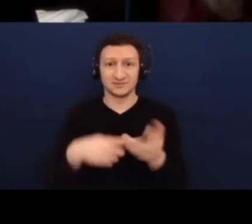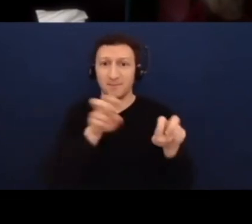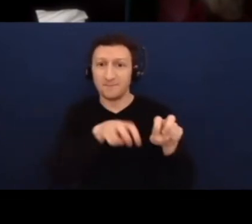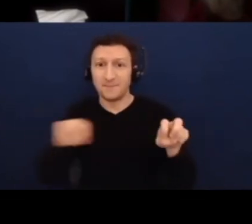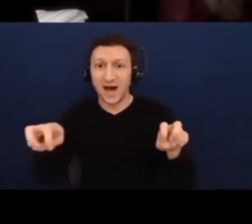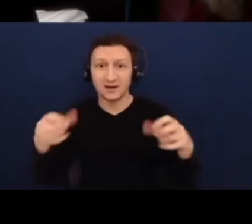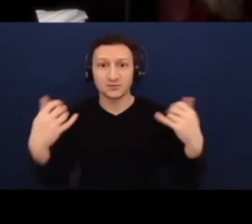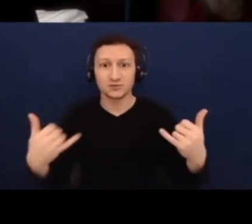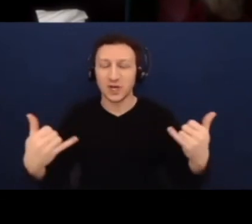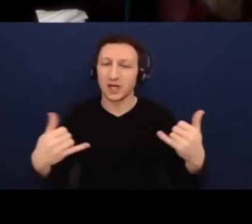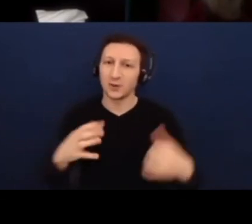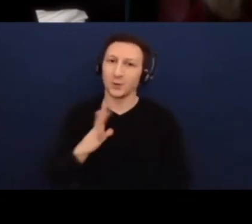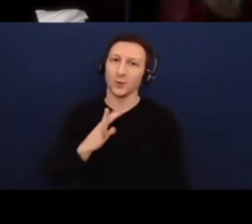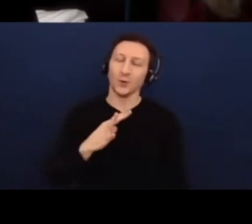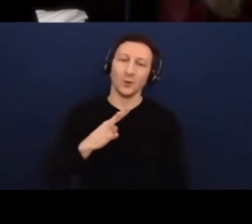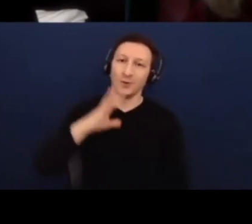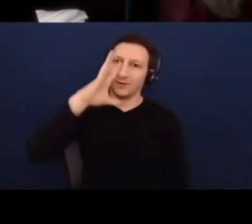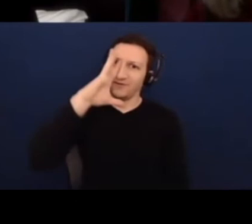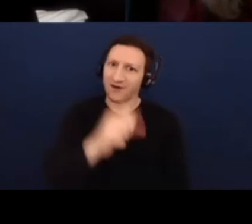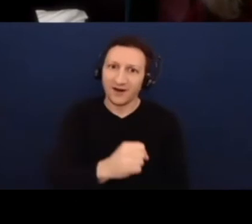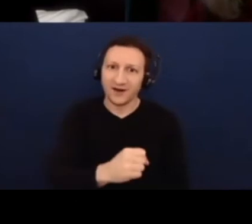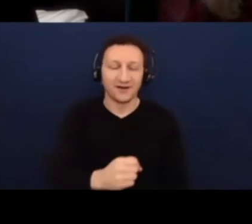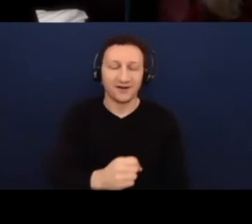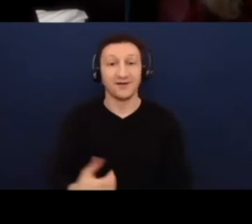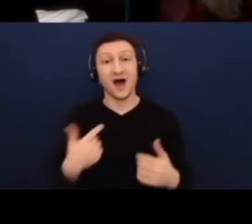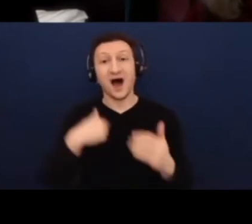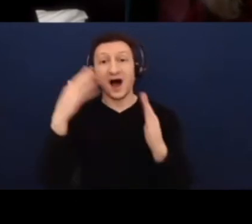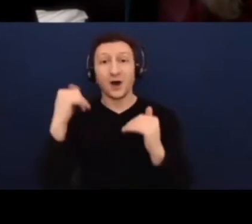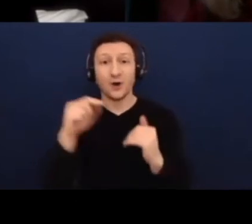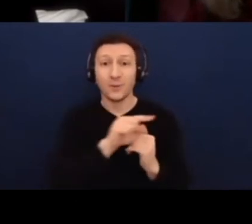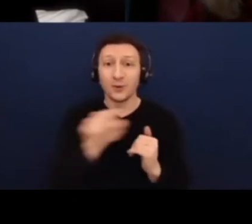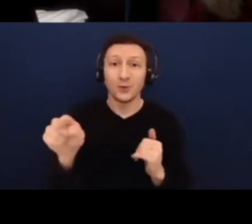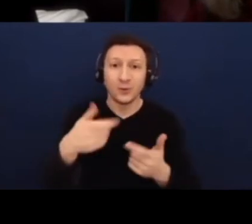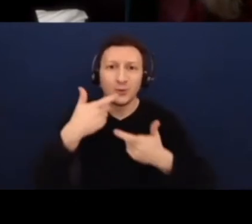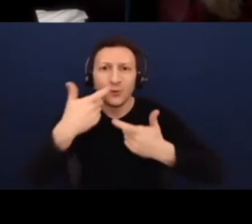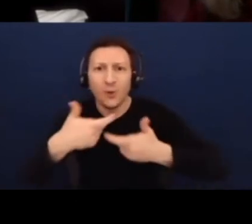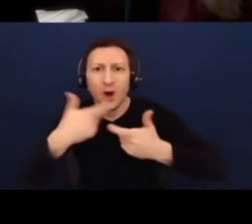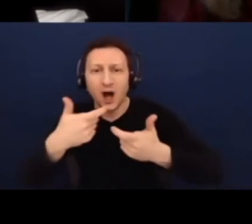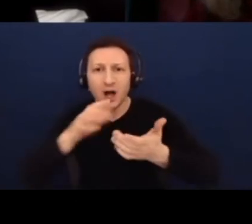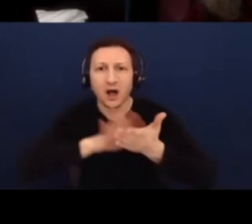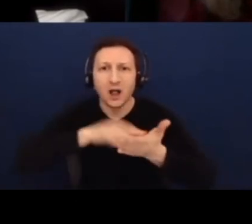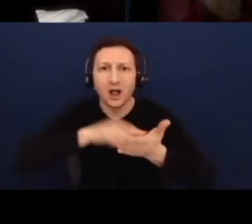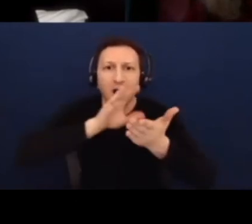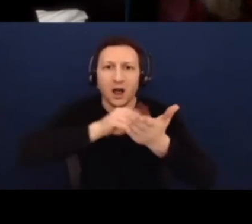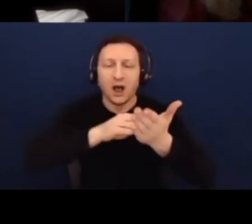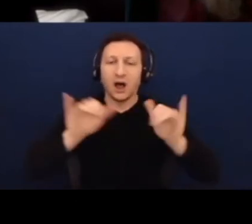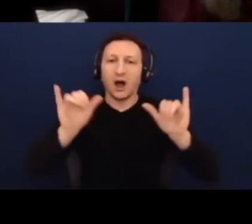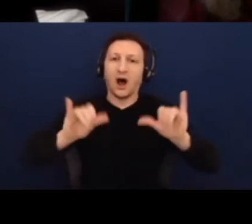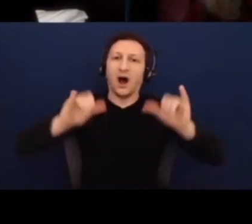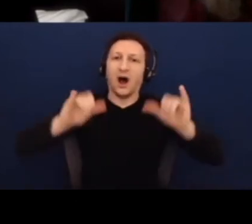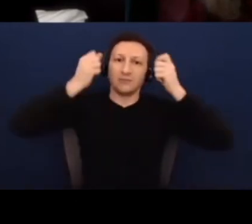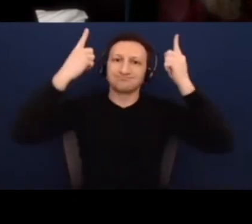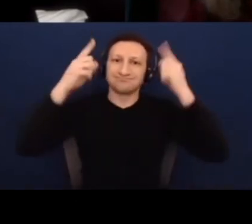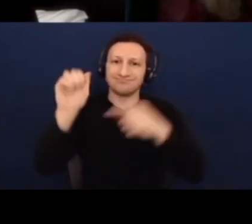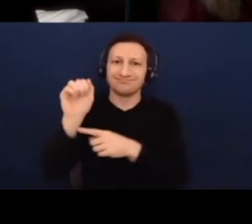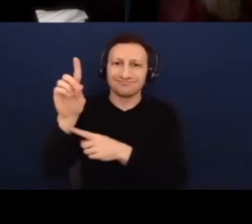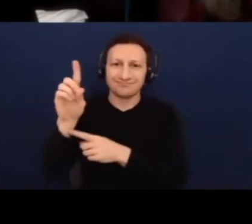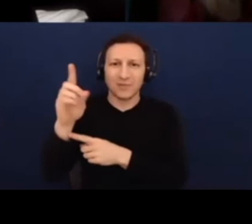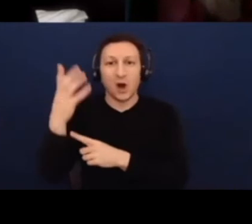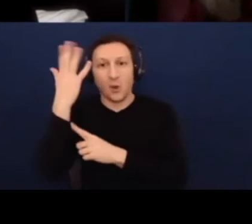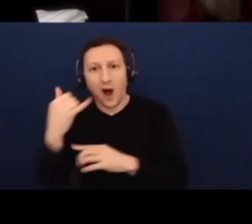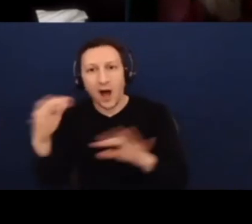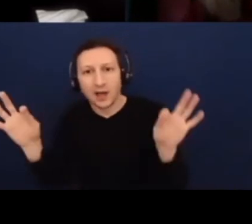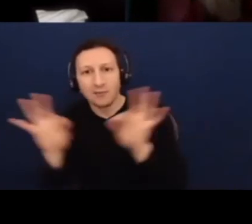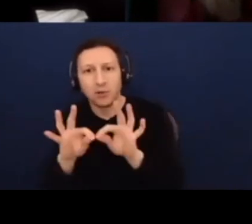a larger perspective of what this is, why it matters to all of us, what are the nuts and bolts, at least of the overview of what it